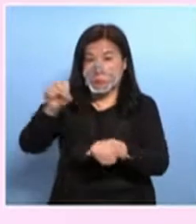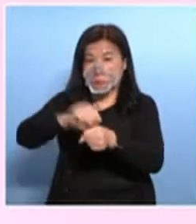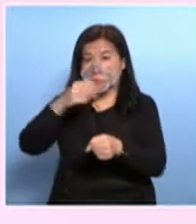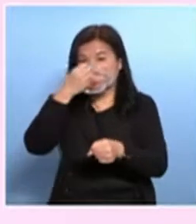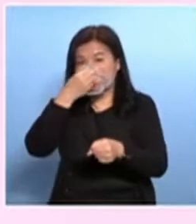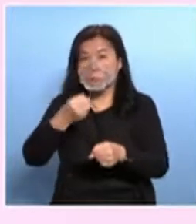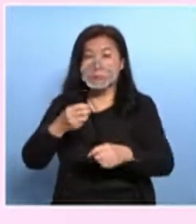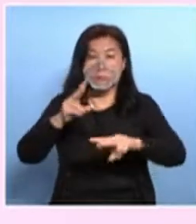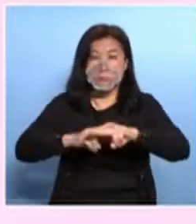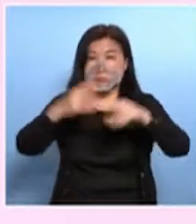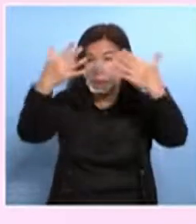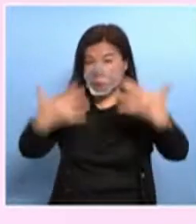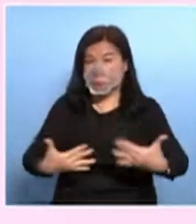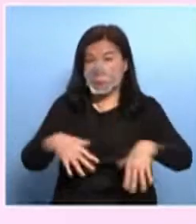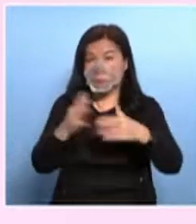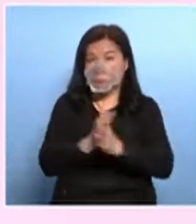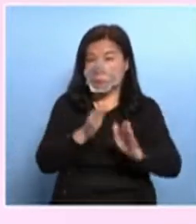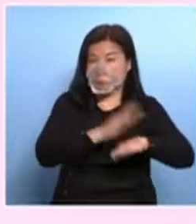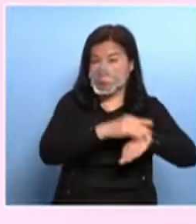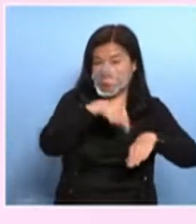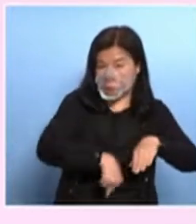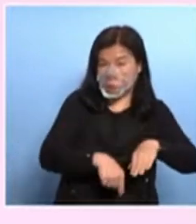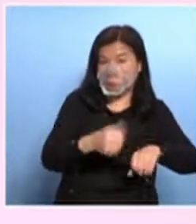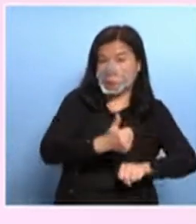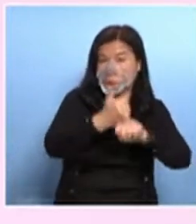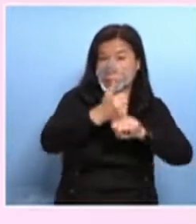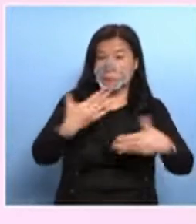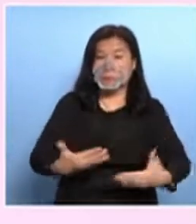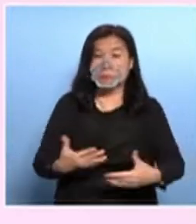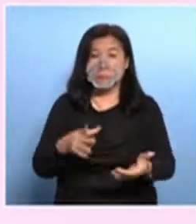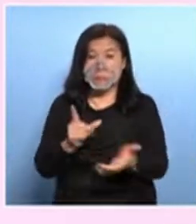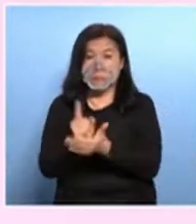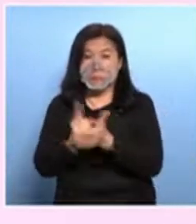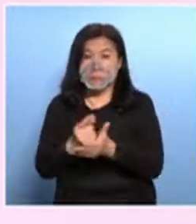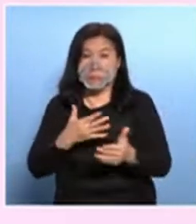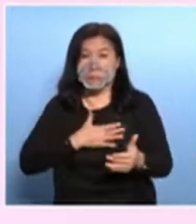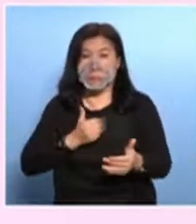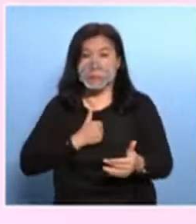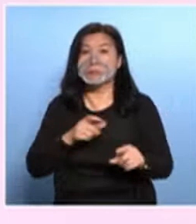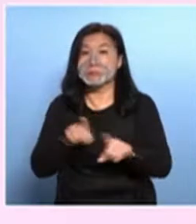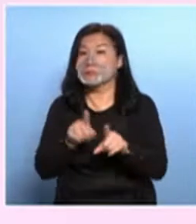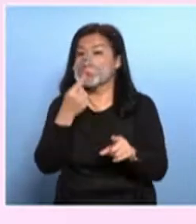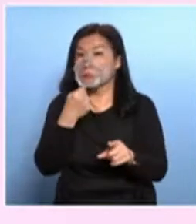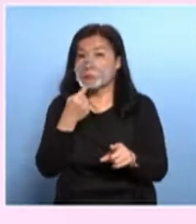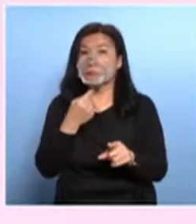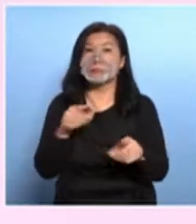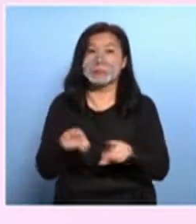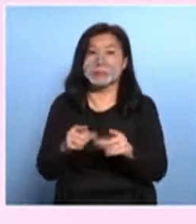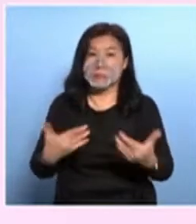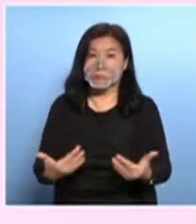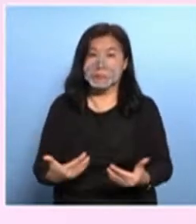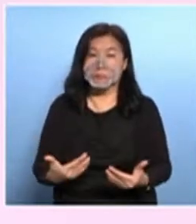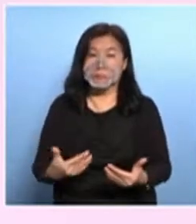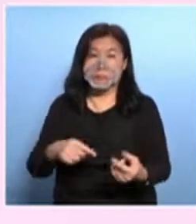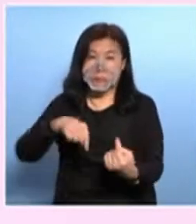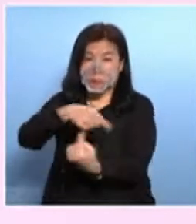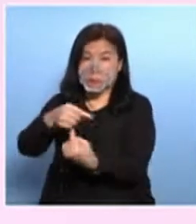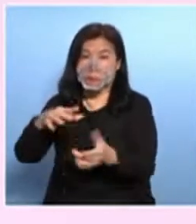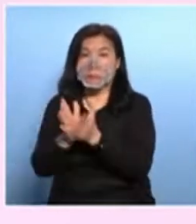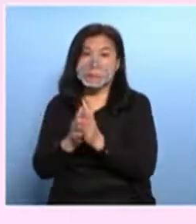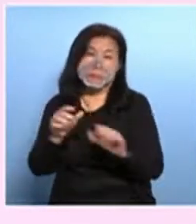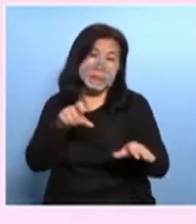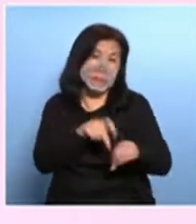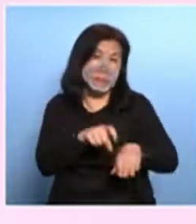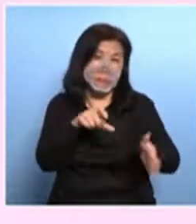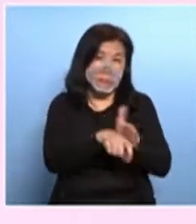foundation built on the principle of one country, two systems, have turned the consolidated deficits projected in the original estimates into